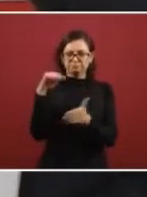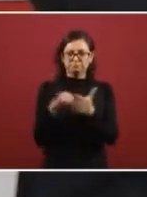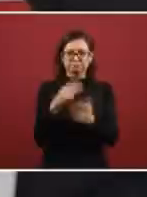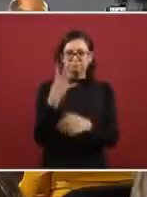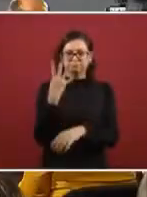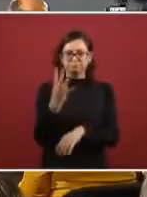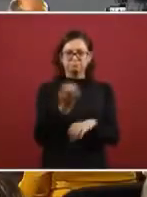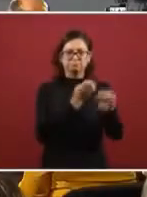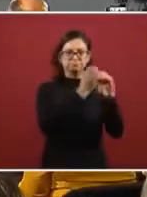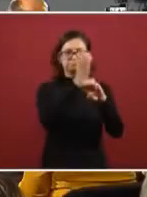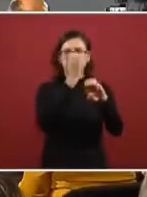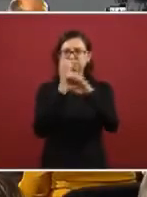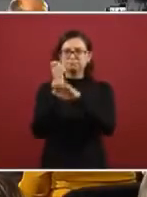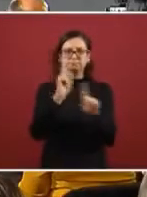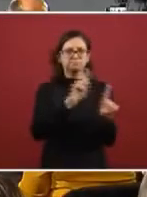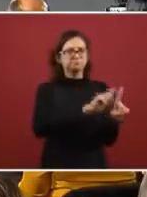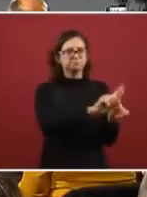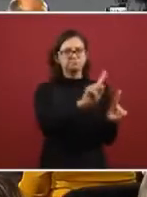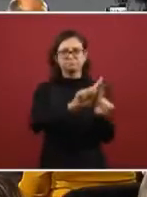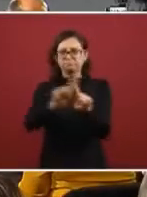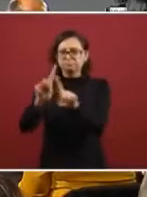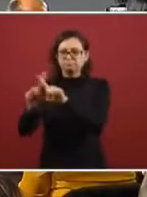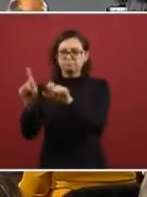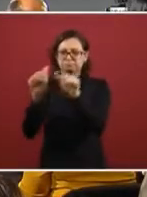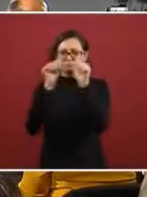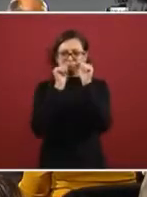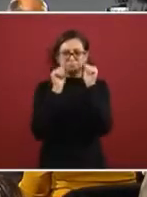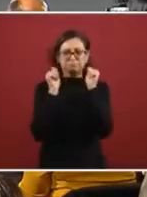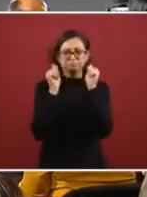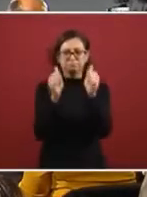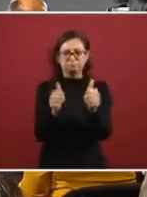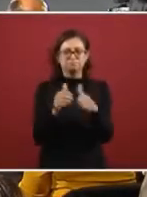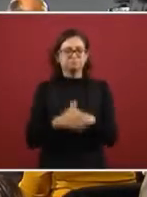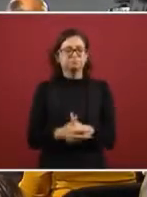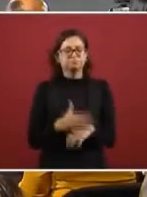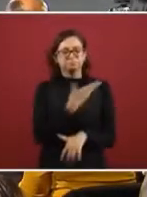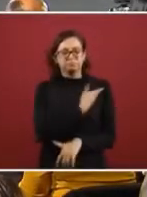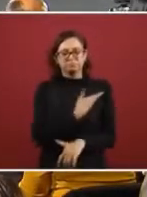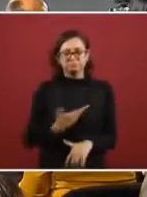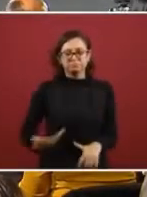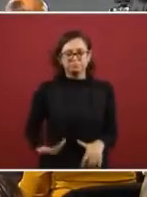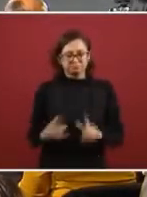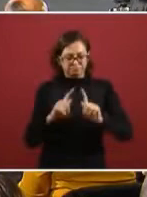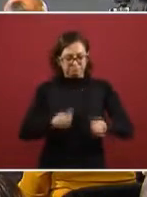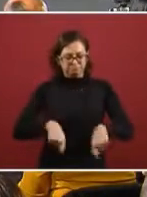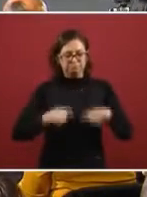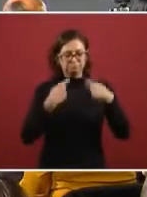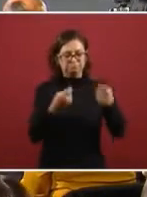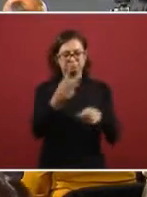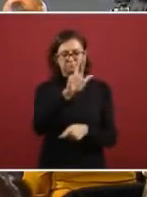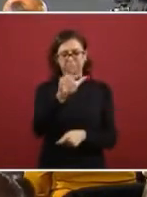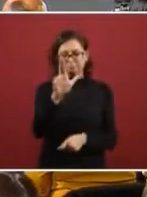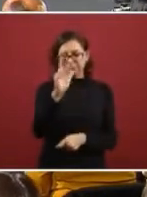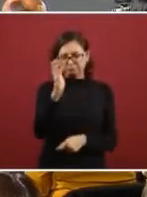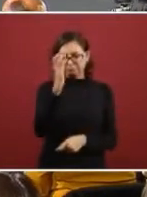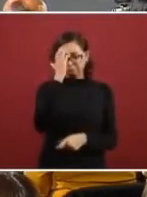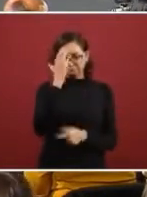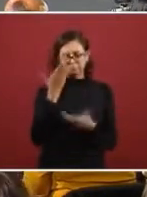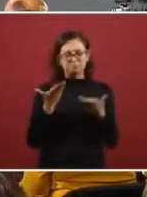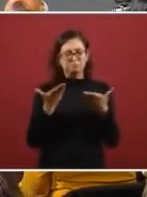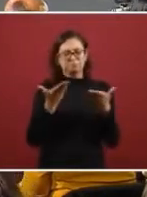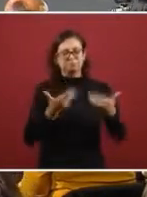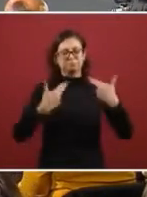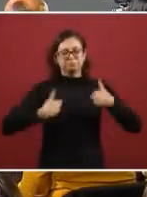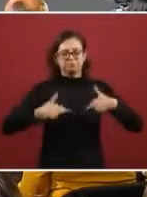and four municipalities of the country. The president is going to give this